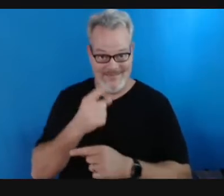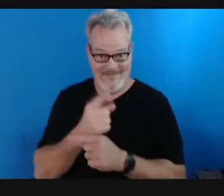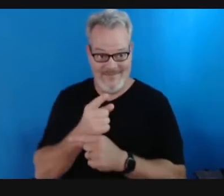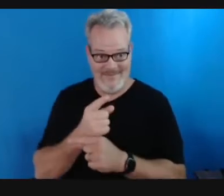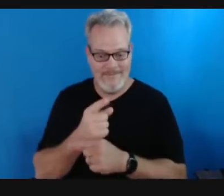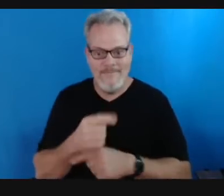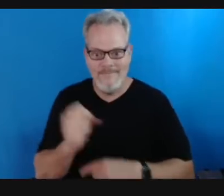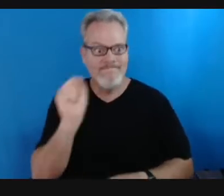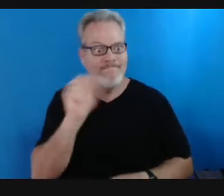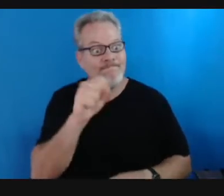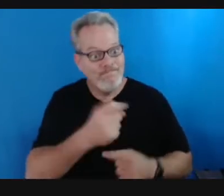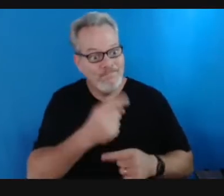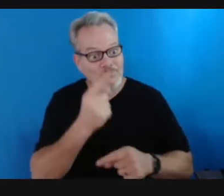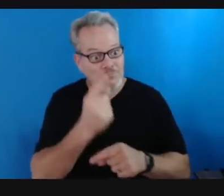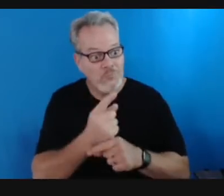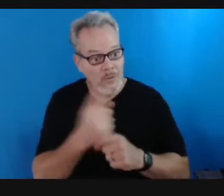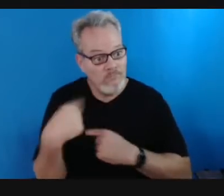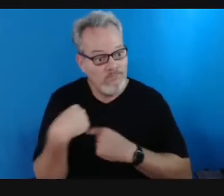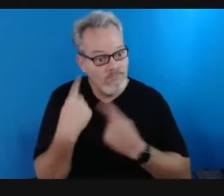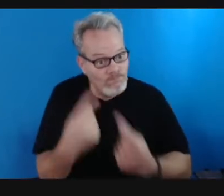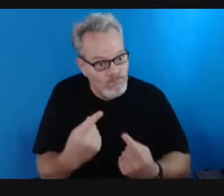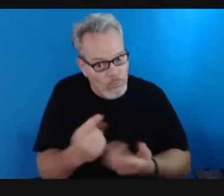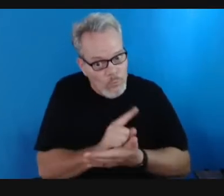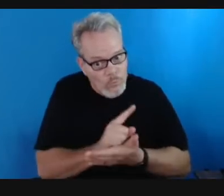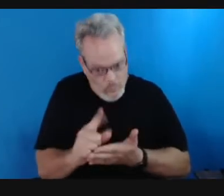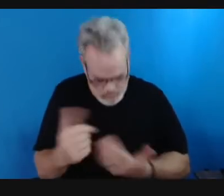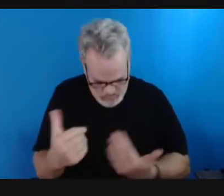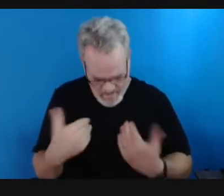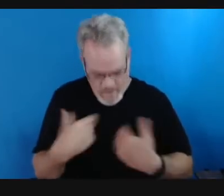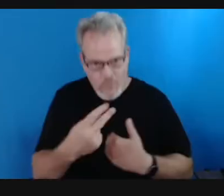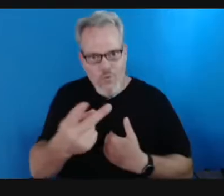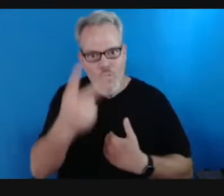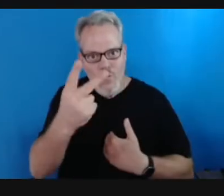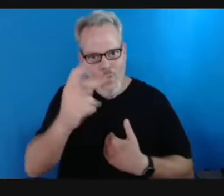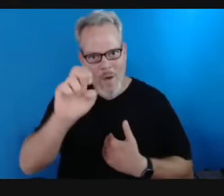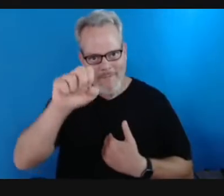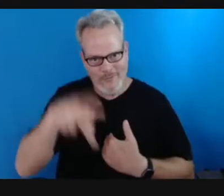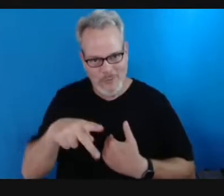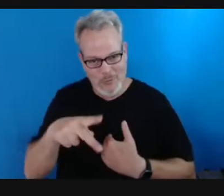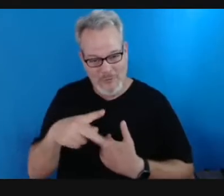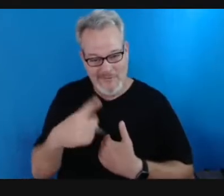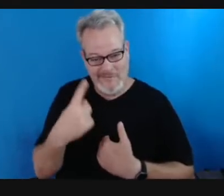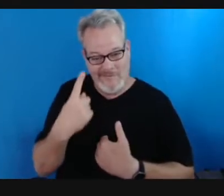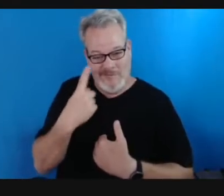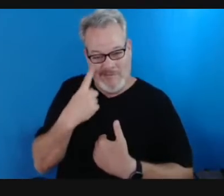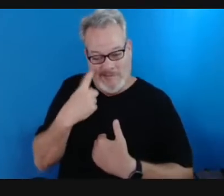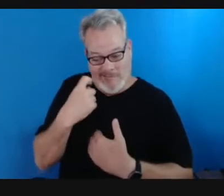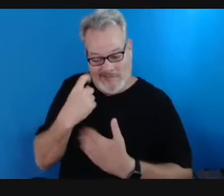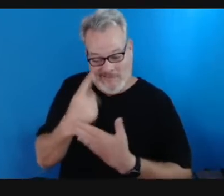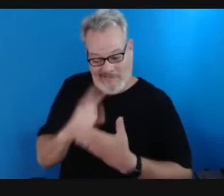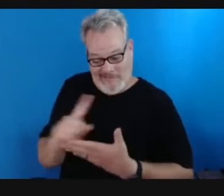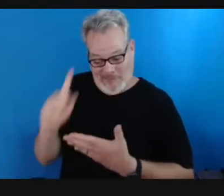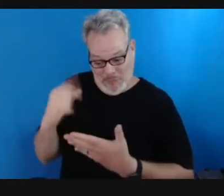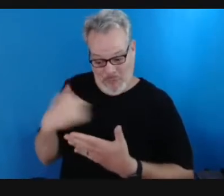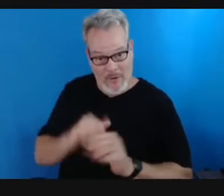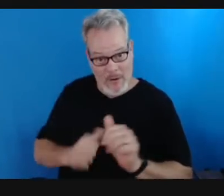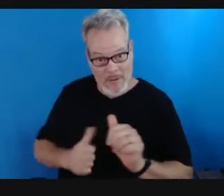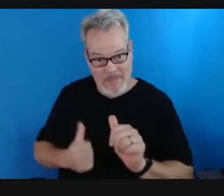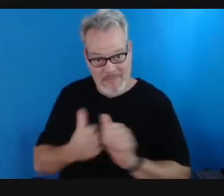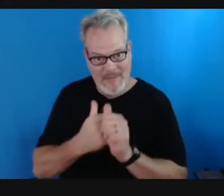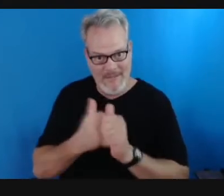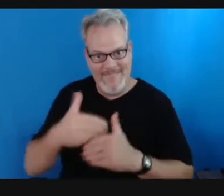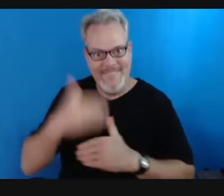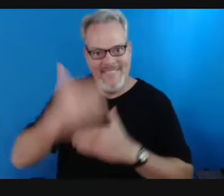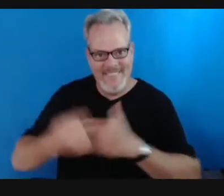Yeah, we actually had 2 episodes this past week since our last update was just shy of the main fountaining phase, so that's a little bit busier than